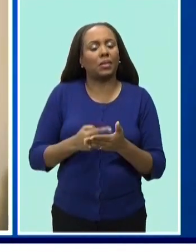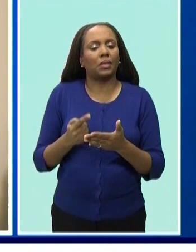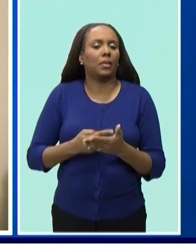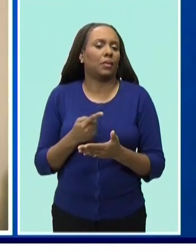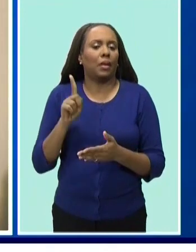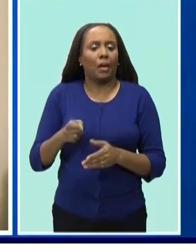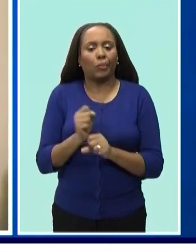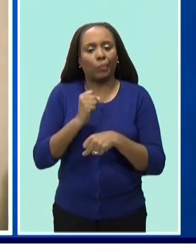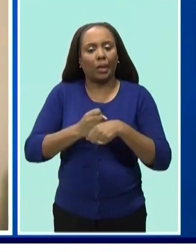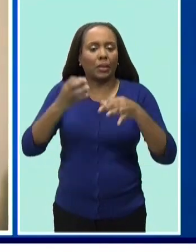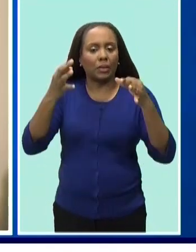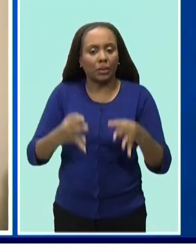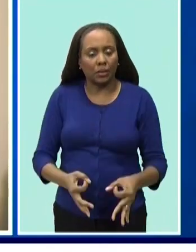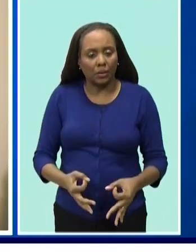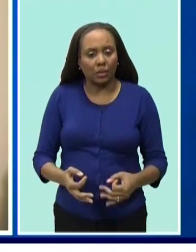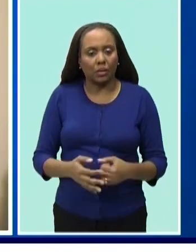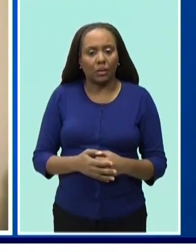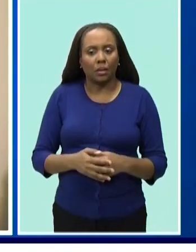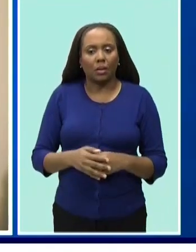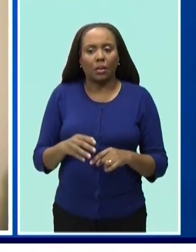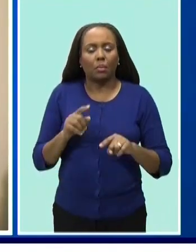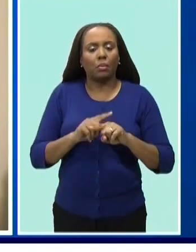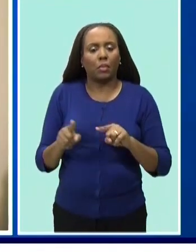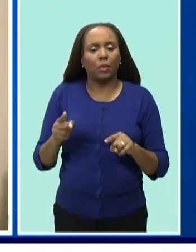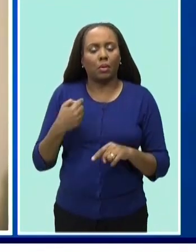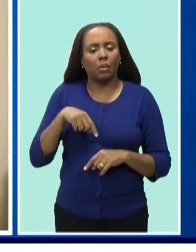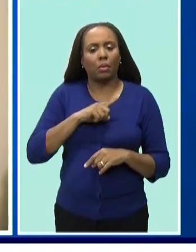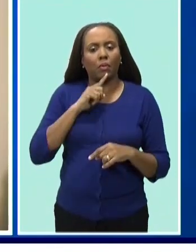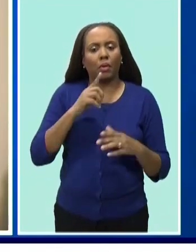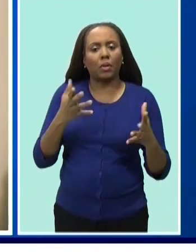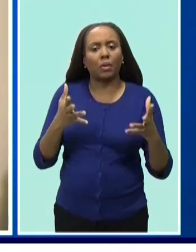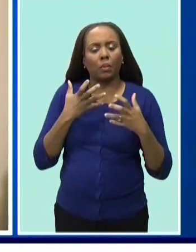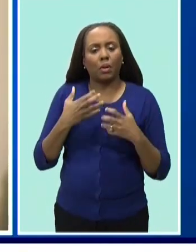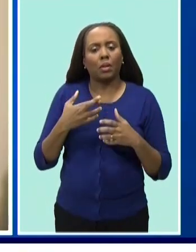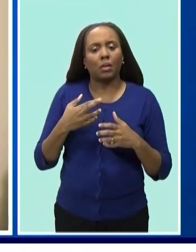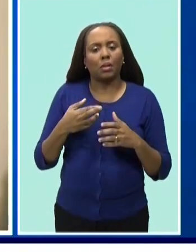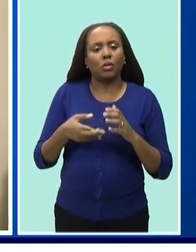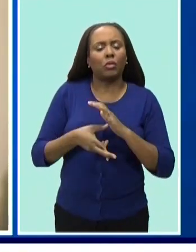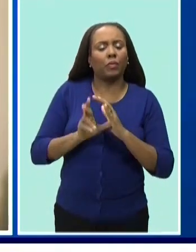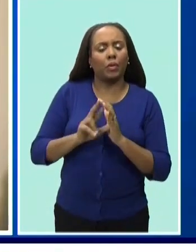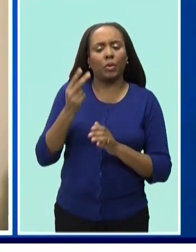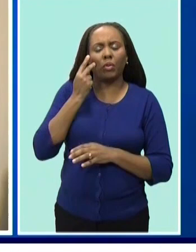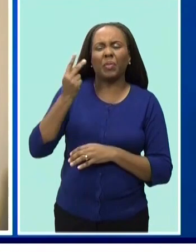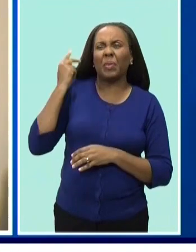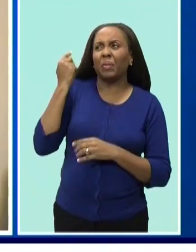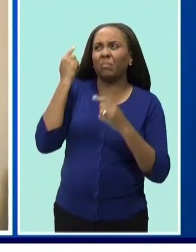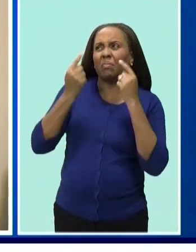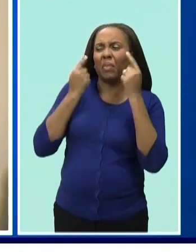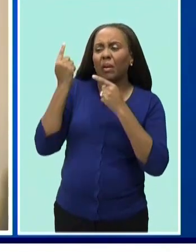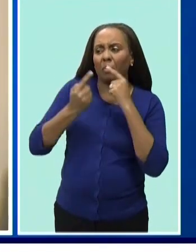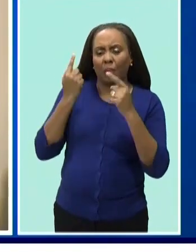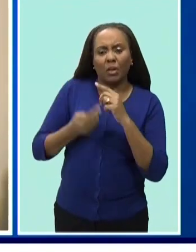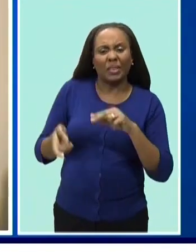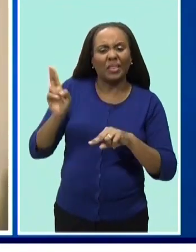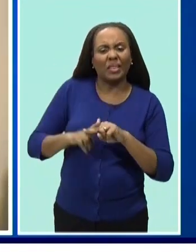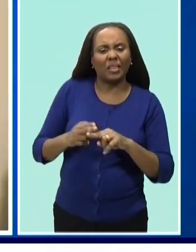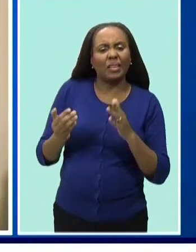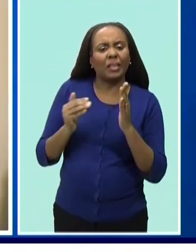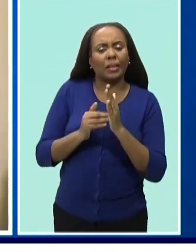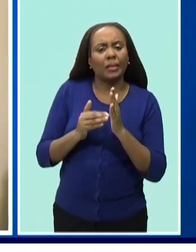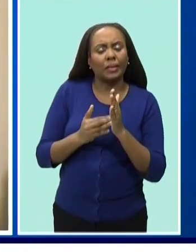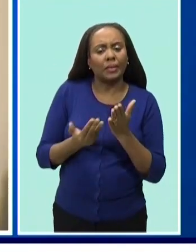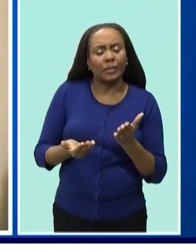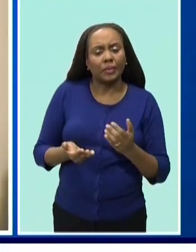the most that we could call for is a period of review at some point in time to see